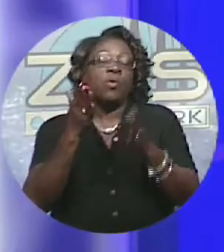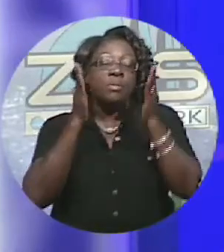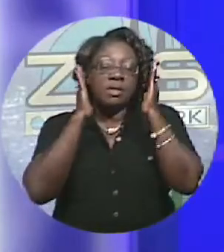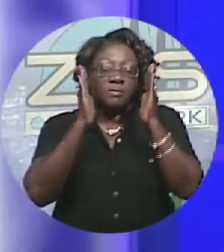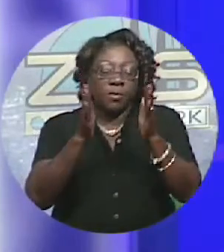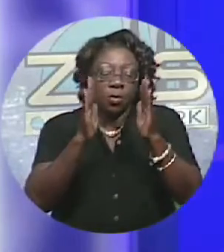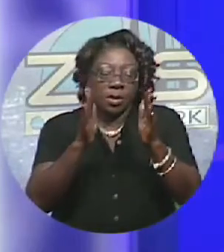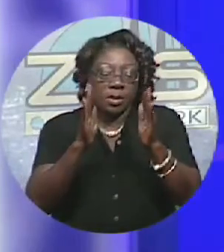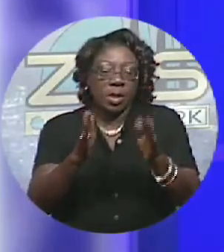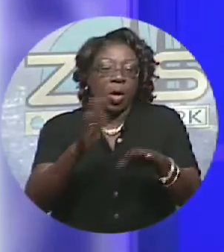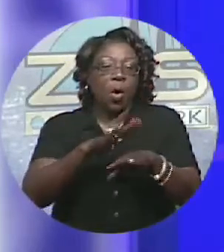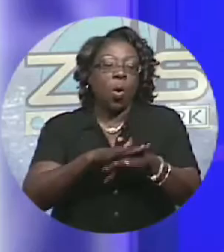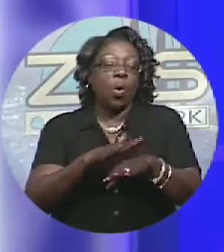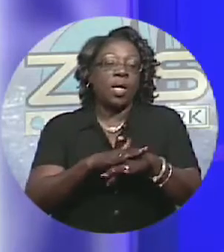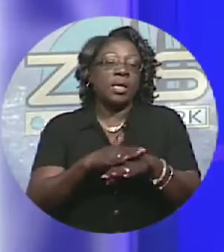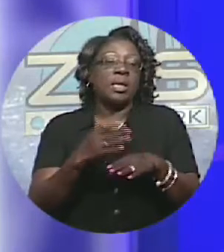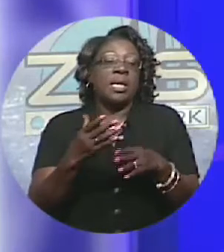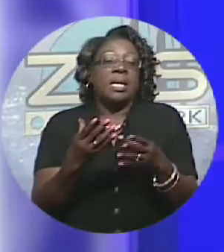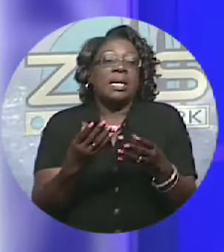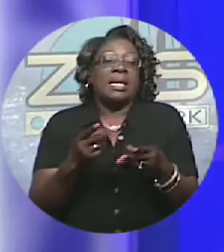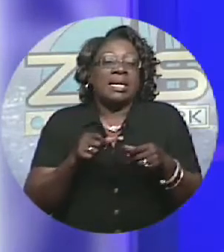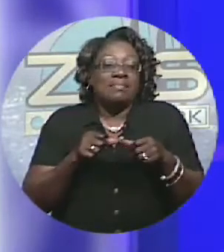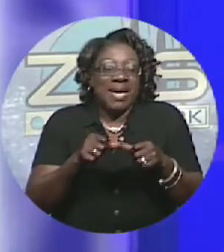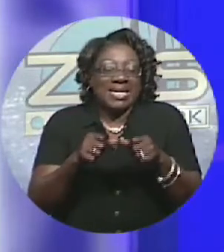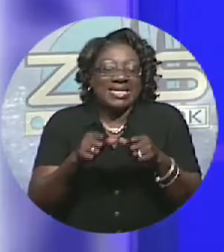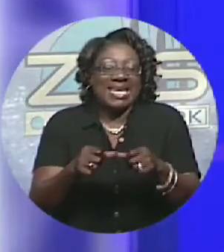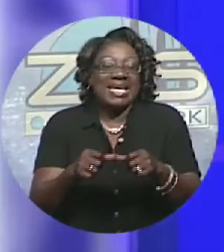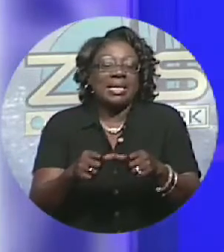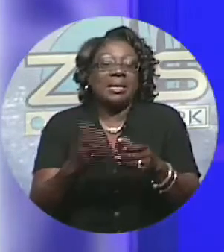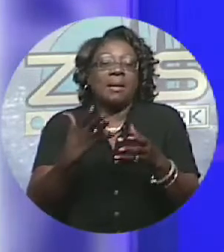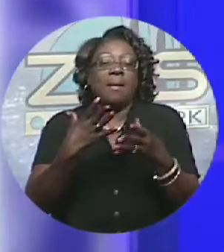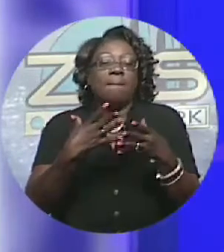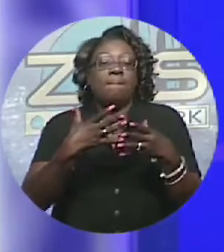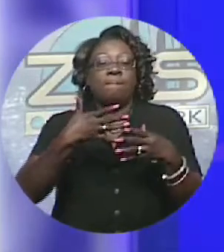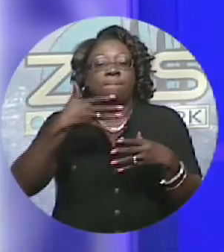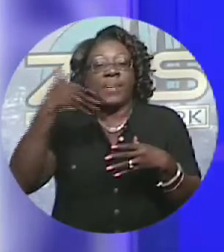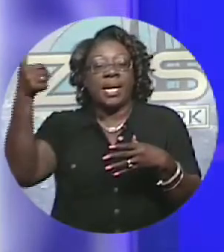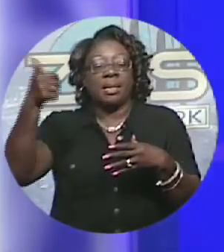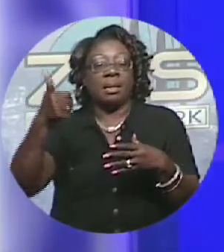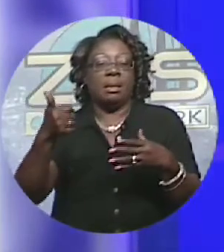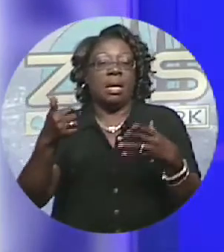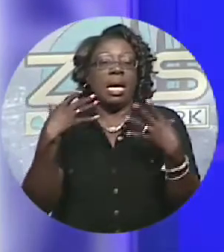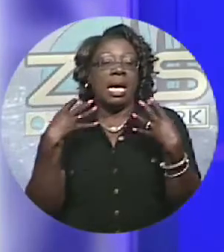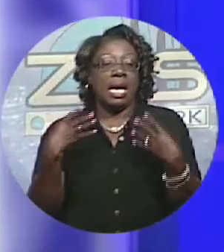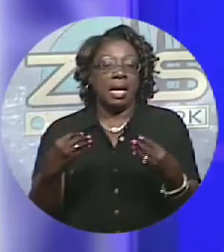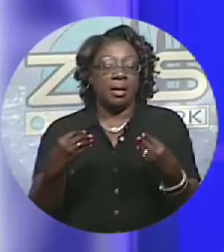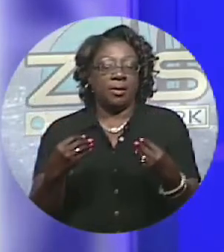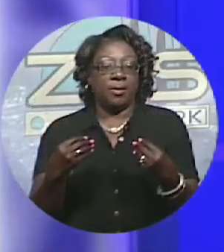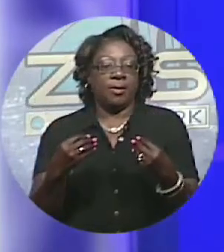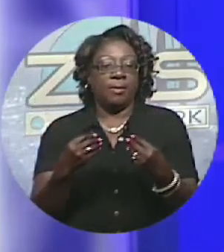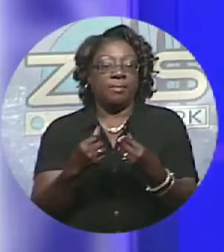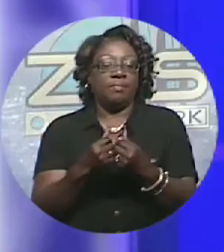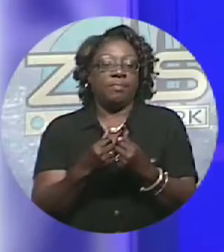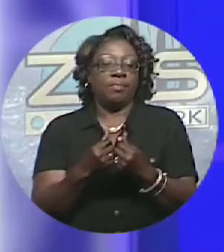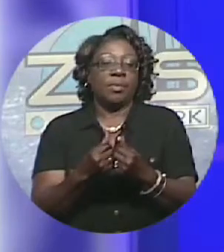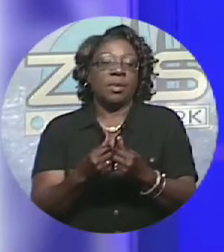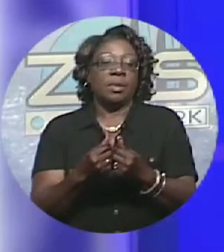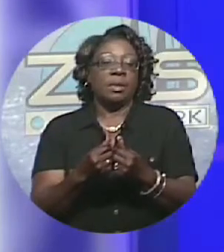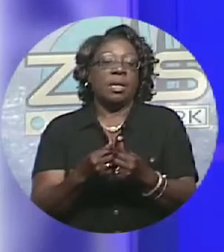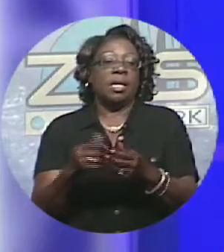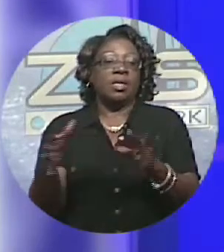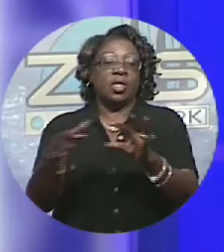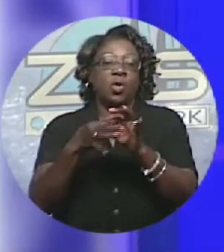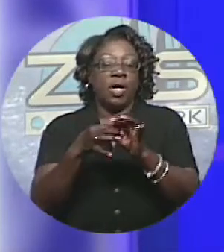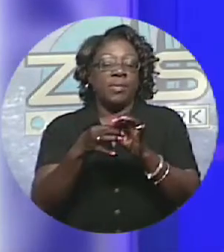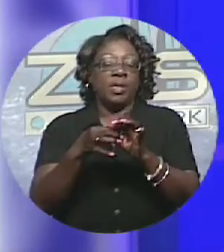be placed on prevention and maintaining good health instead of seeking a cure. While noting the linkages between health and education, she